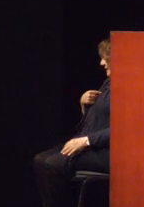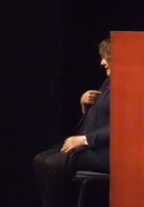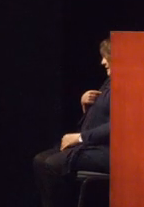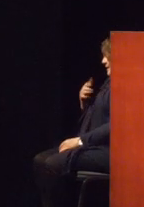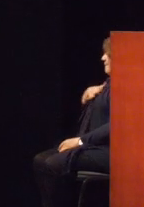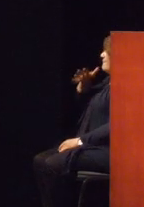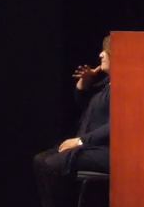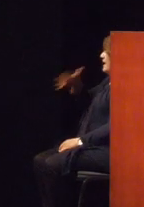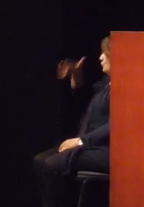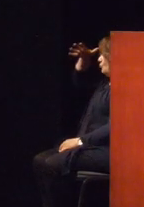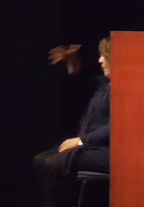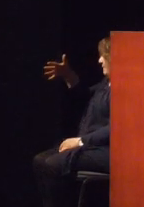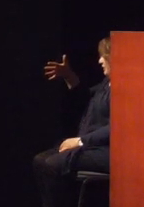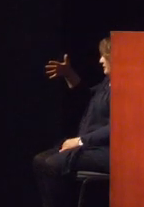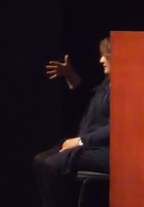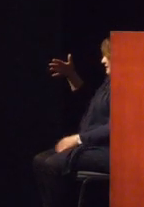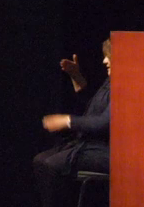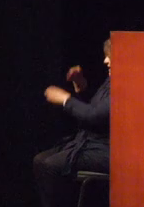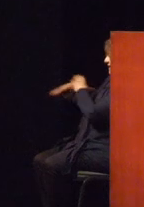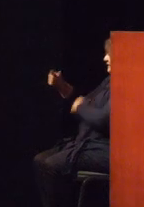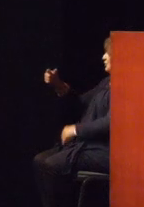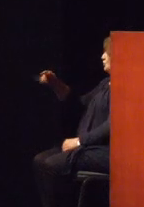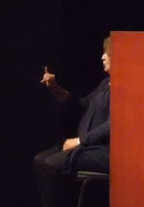my grandparents accessed the GI Bill,